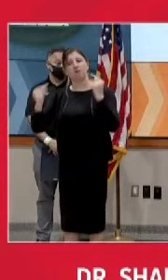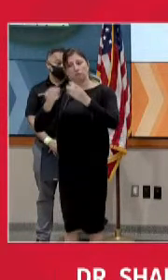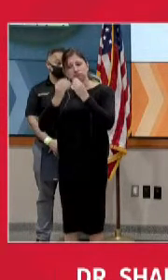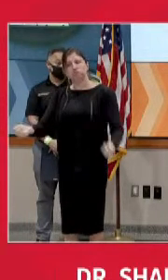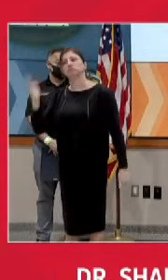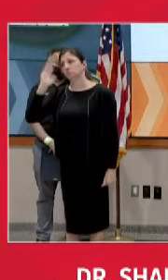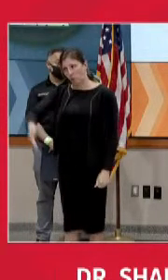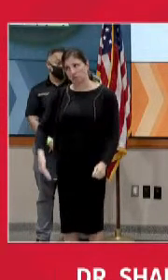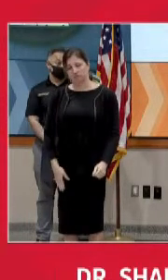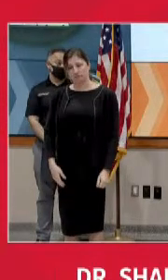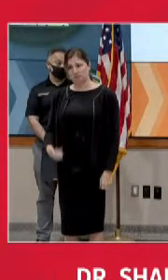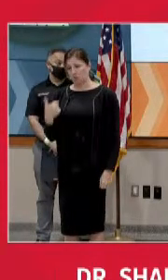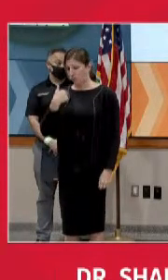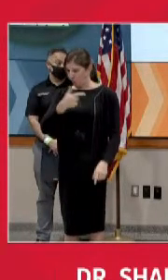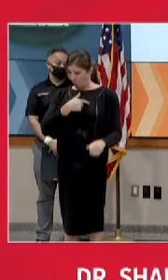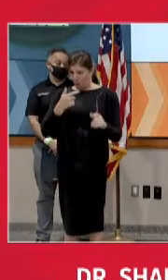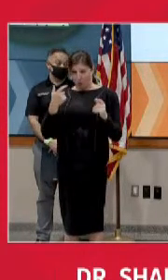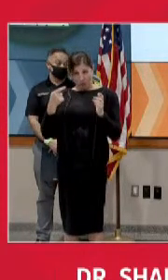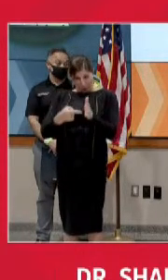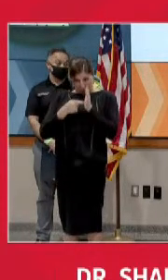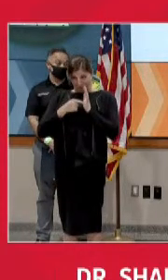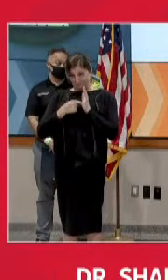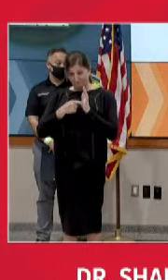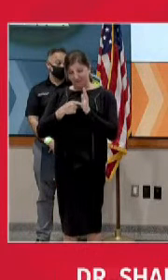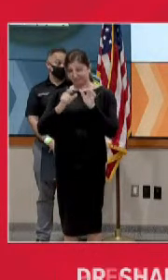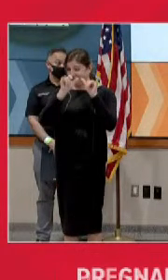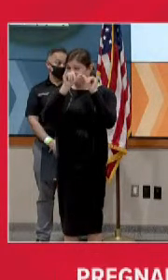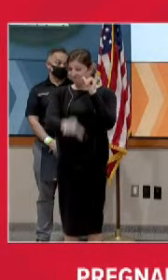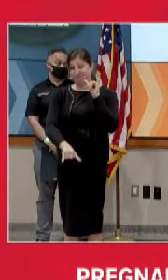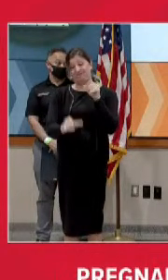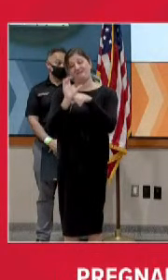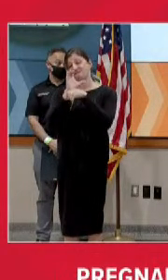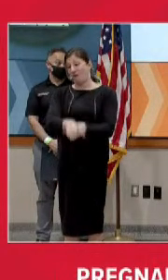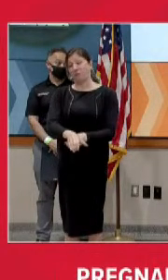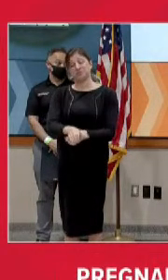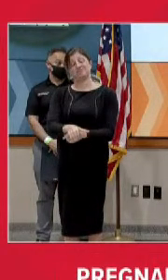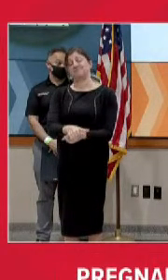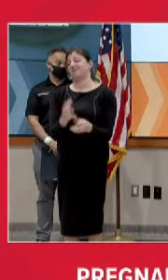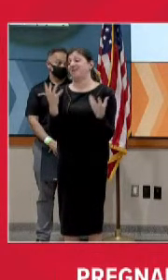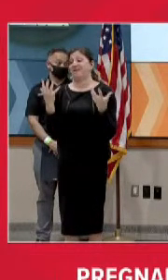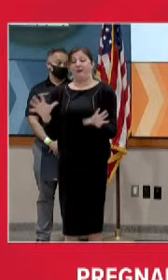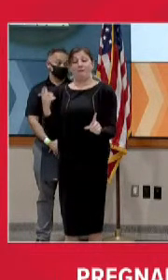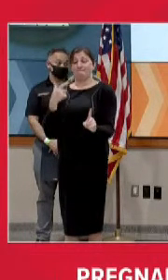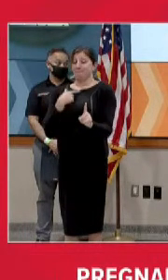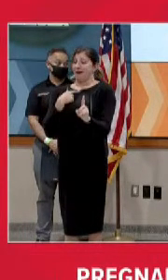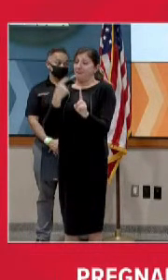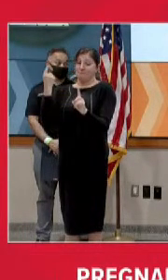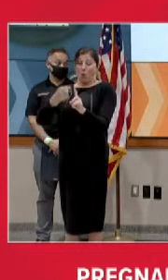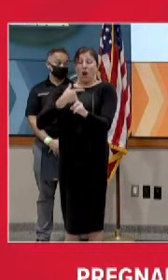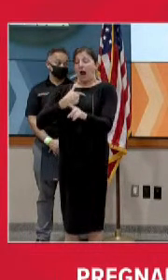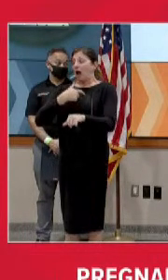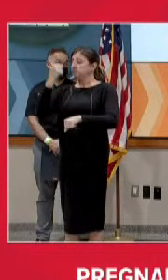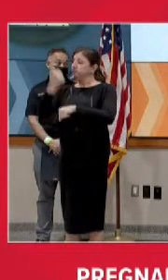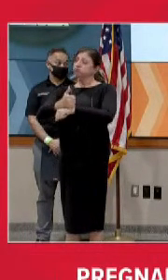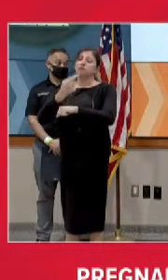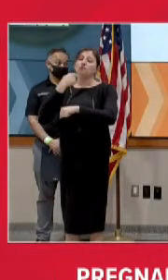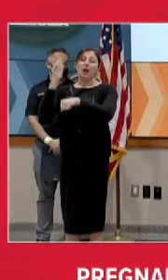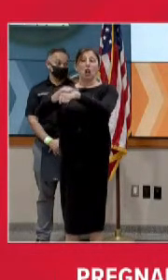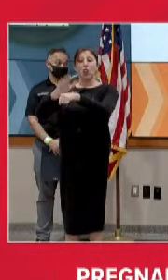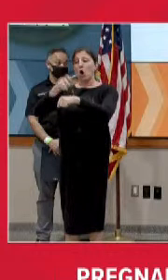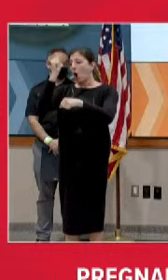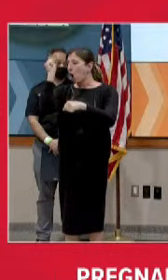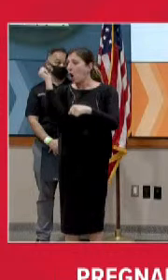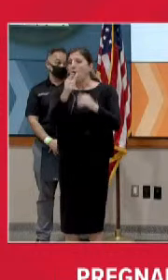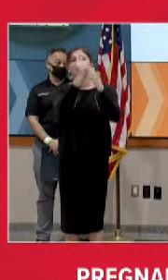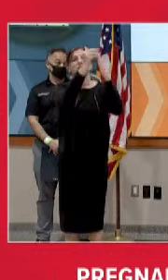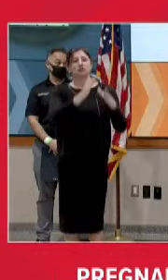be enforceable is much more effective. But short of that, I'm putting us a red alert and I'm asking the community to do their part. All of our leaders, faith